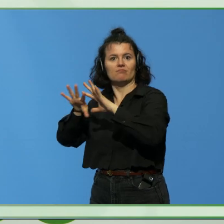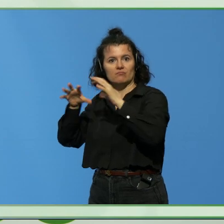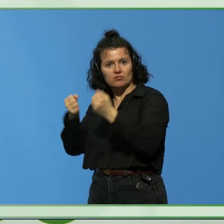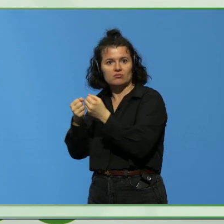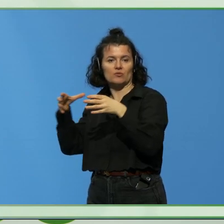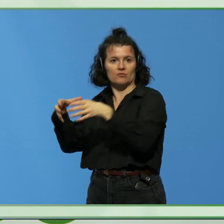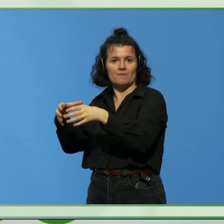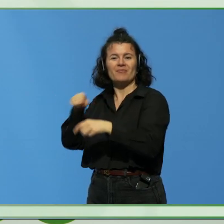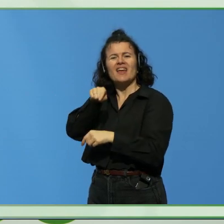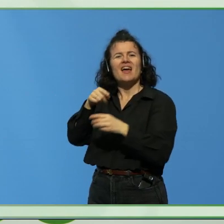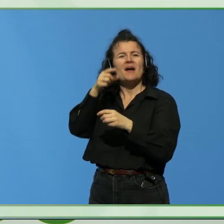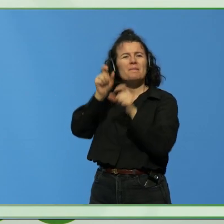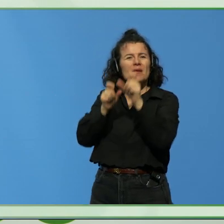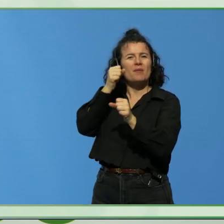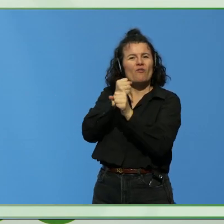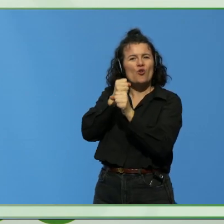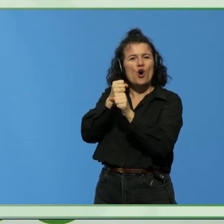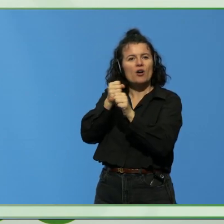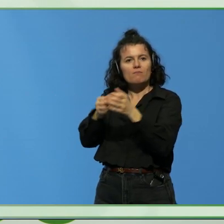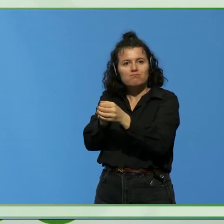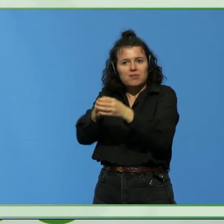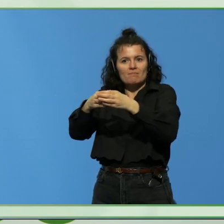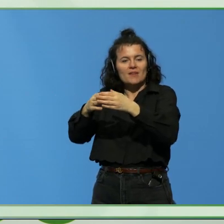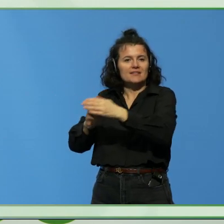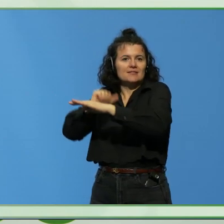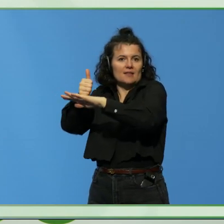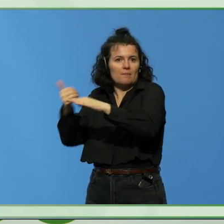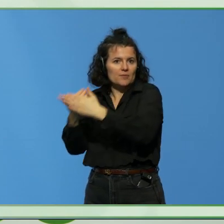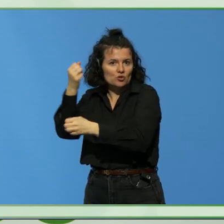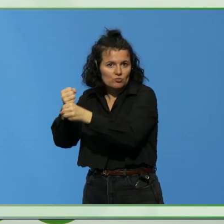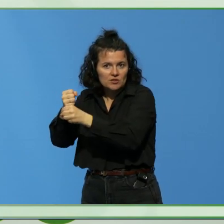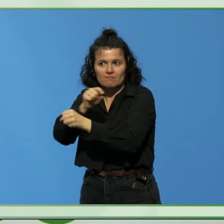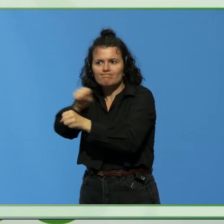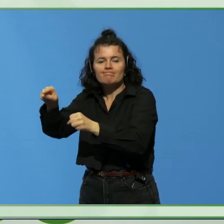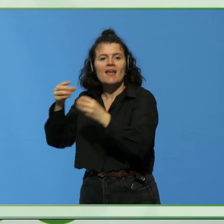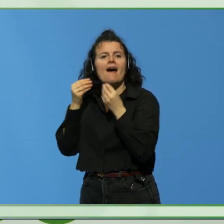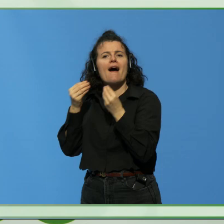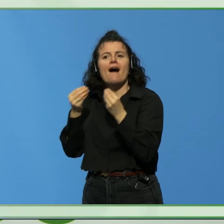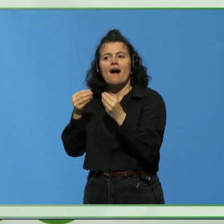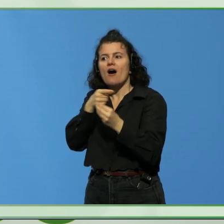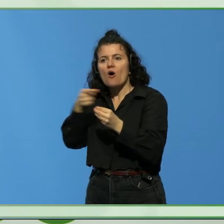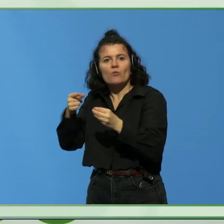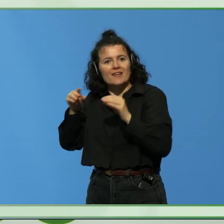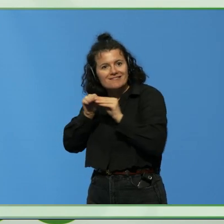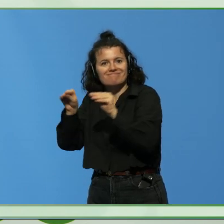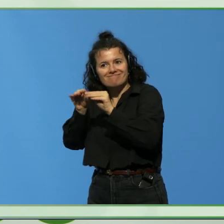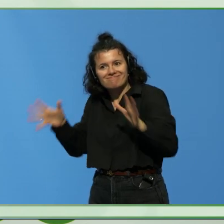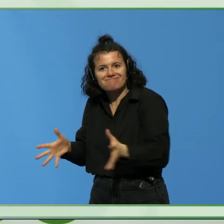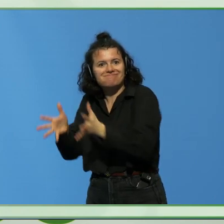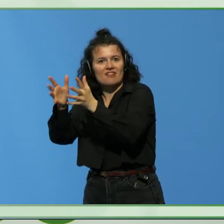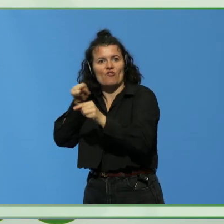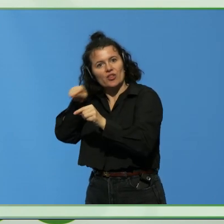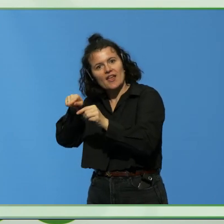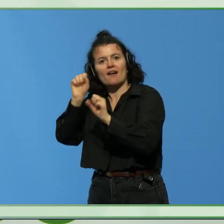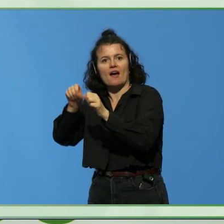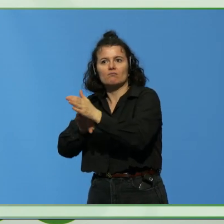we approached startups to make sure that they were taking the right steps to continue their growth.